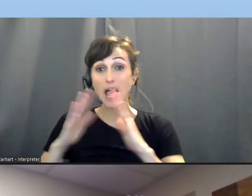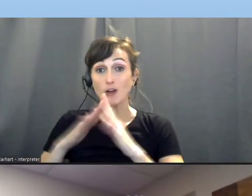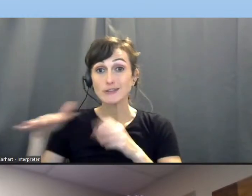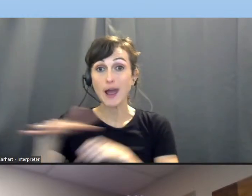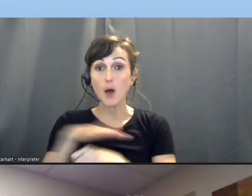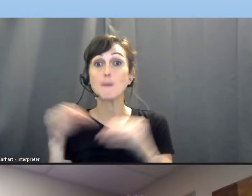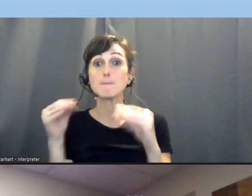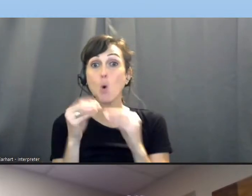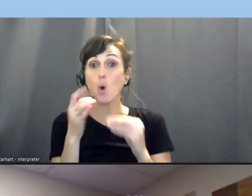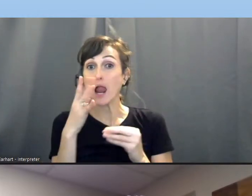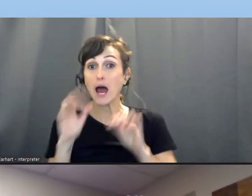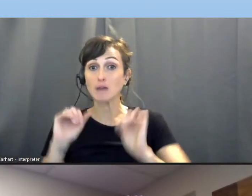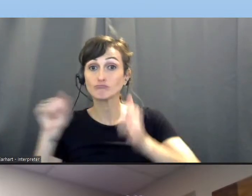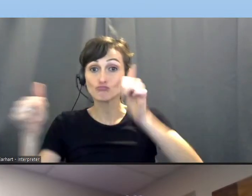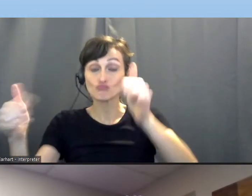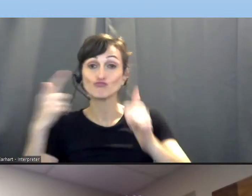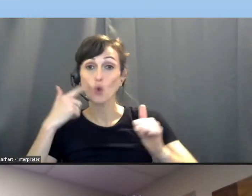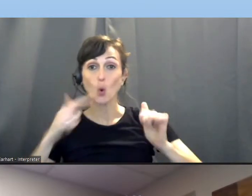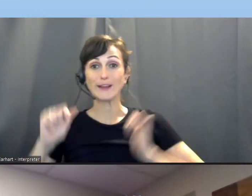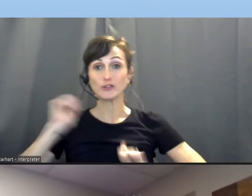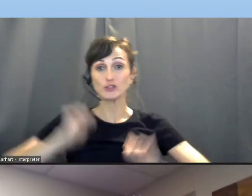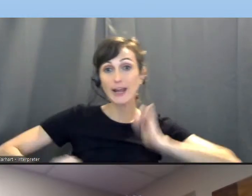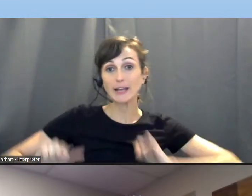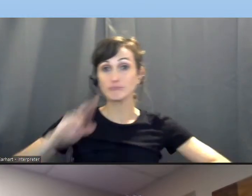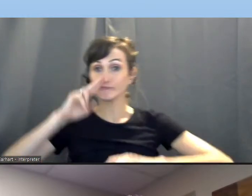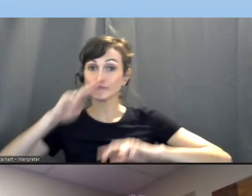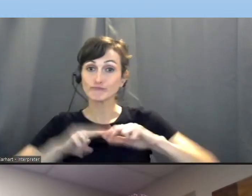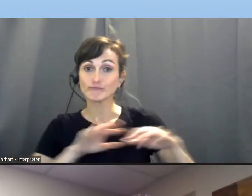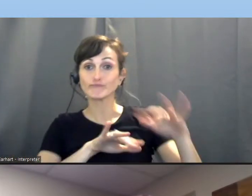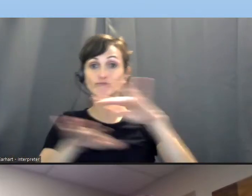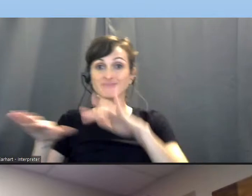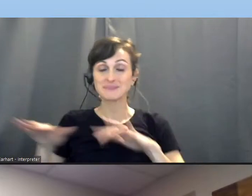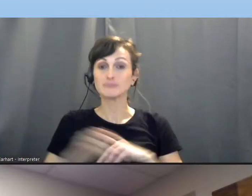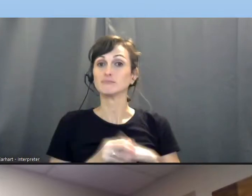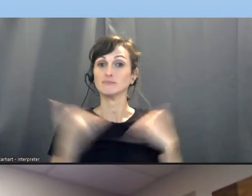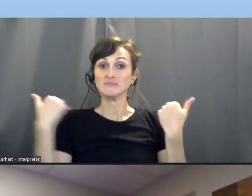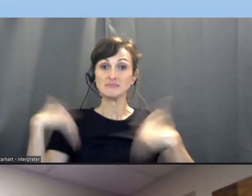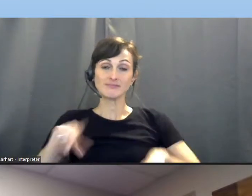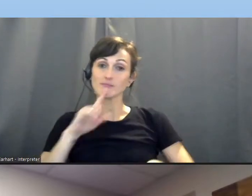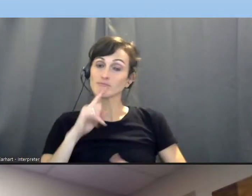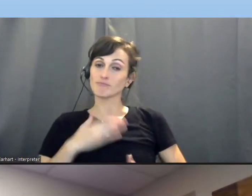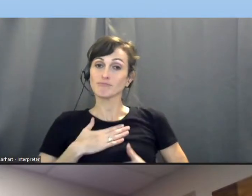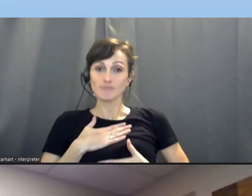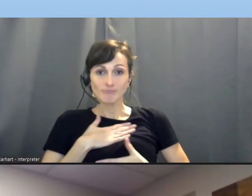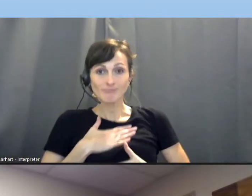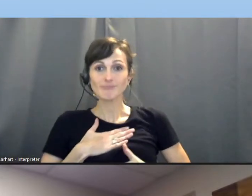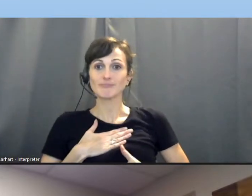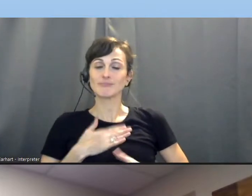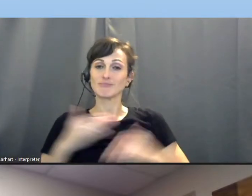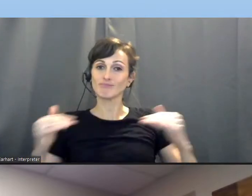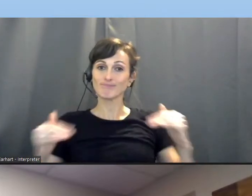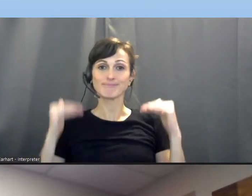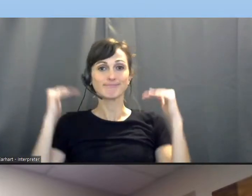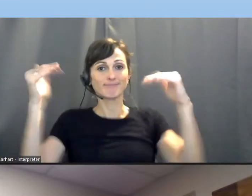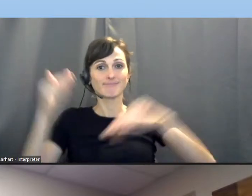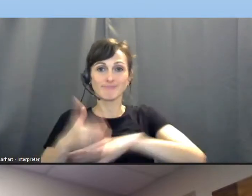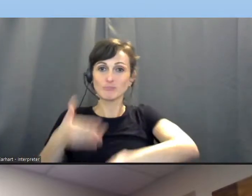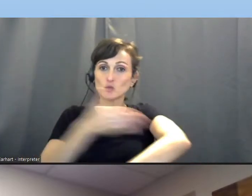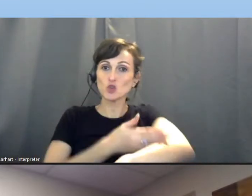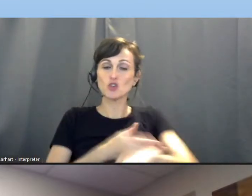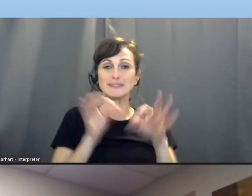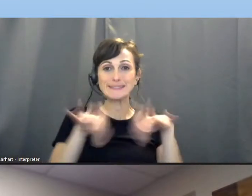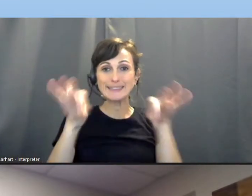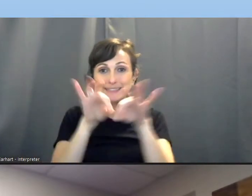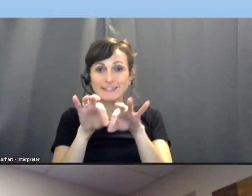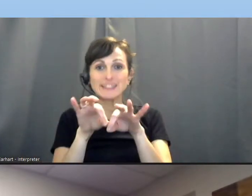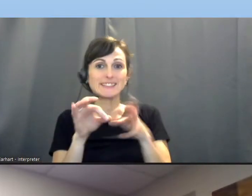has grown tremendously. And so this just enhances the significant contribution